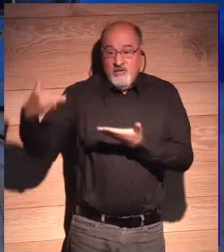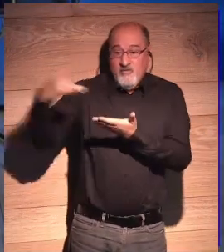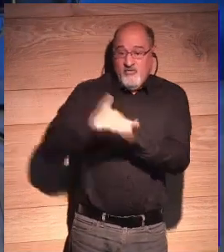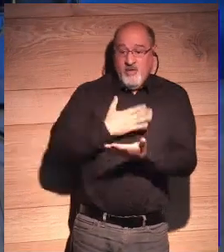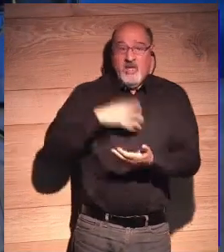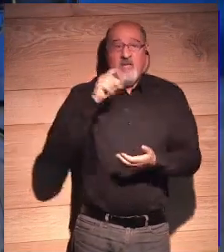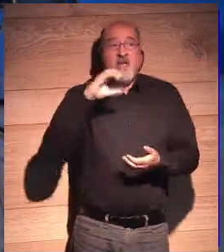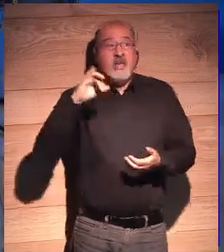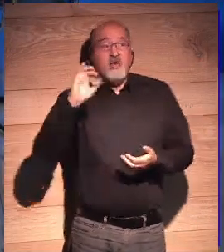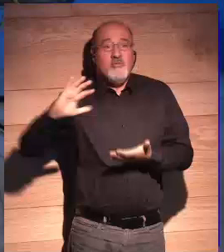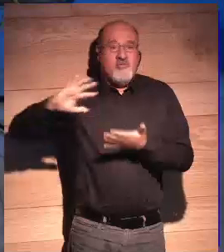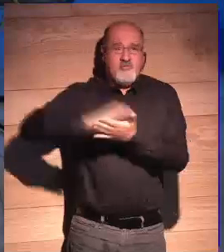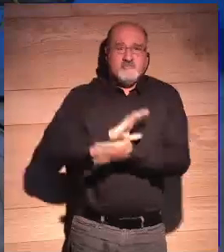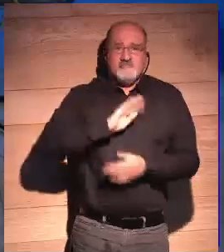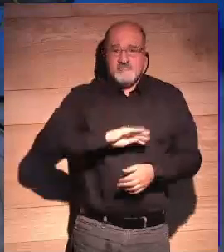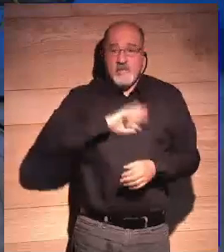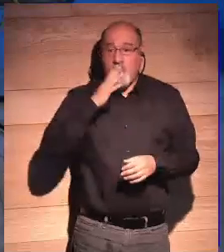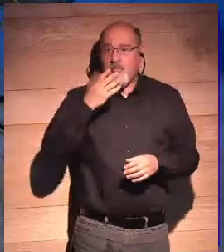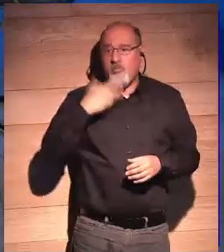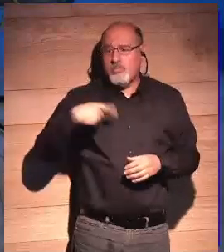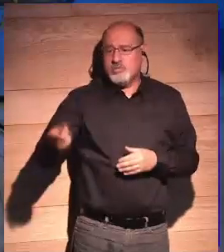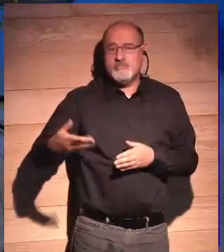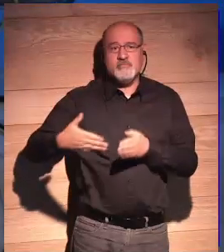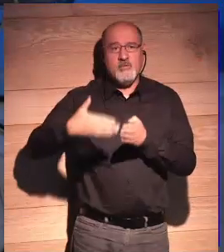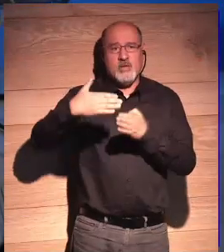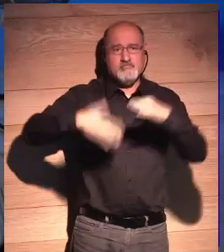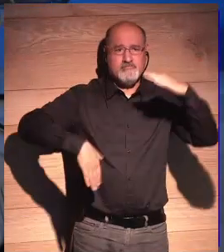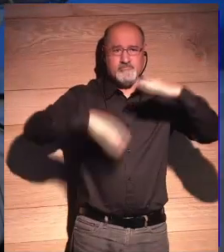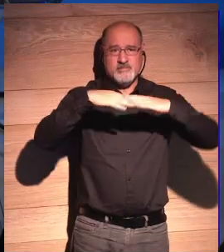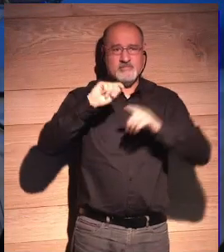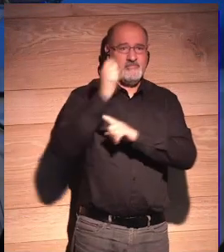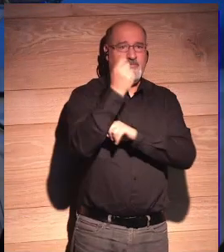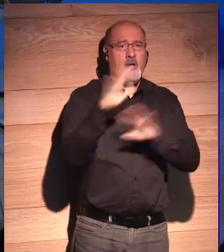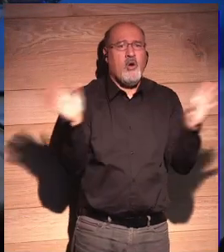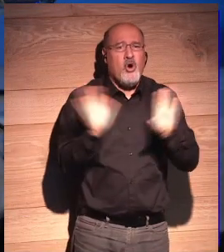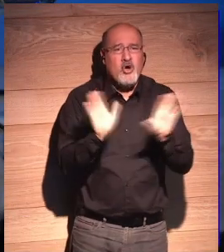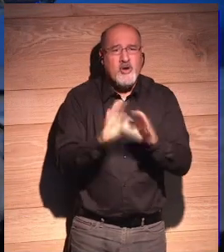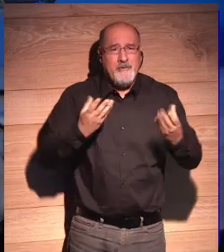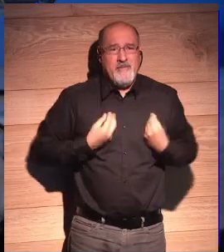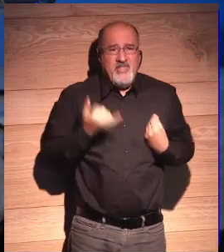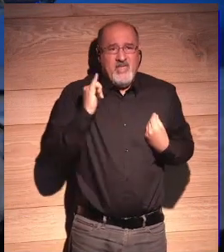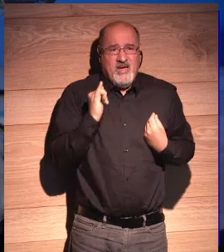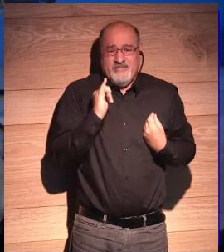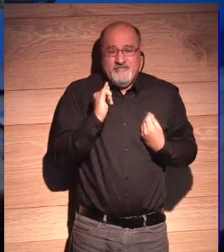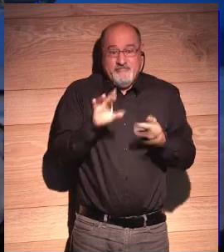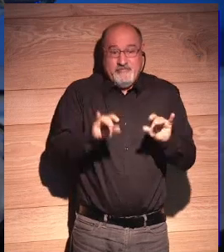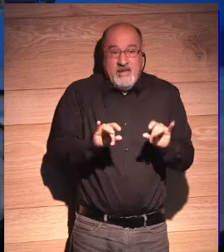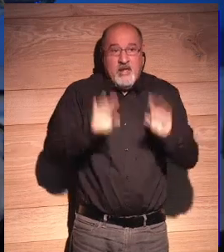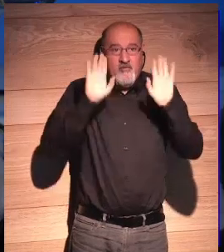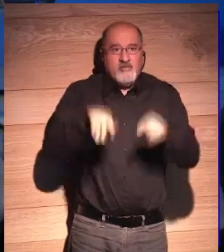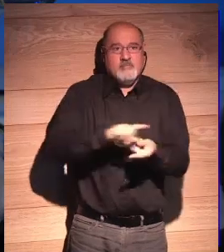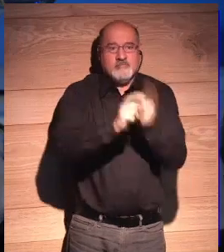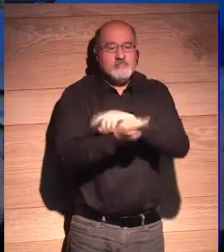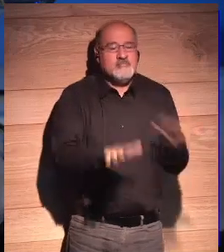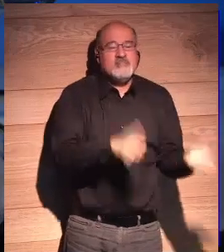that. So since then, well, we've known that his limits go beyond the existential roles that we had in